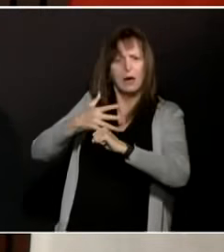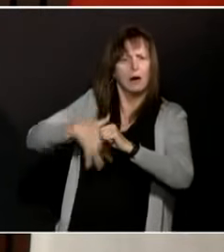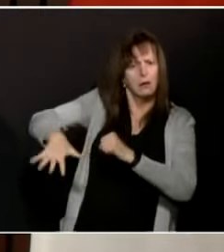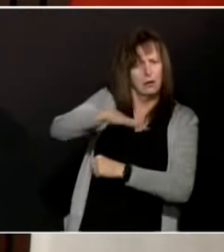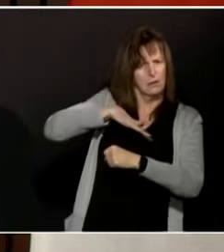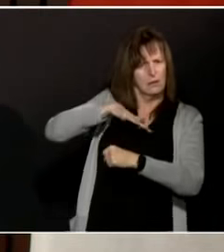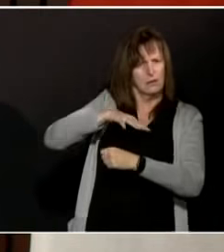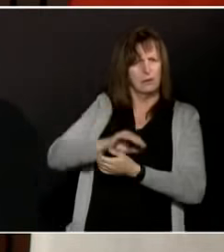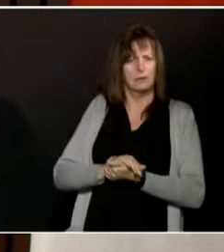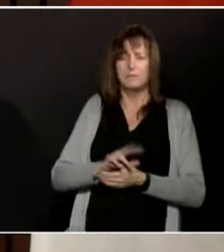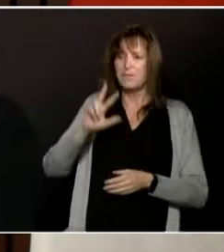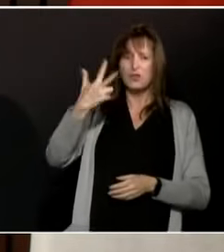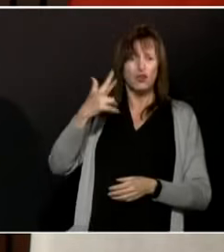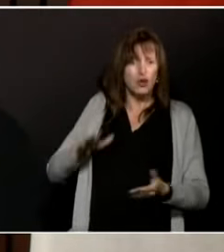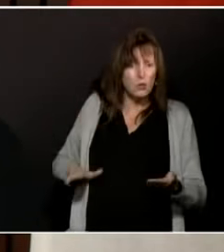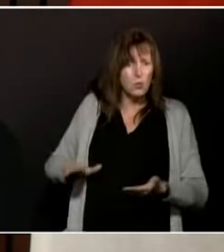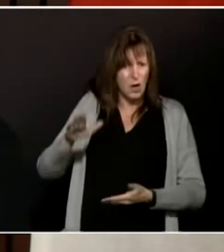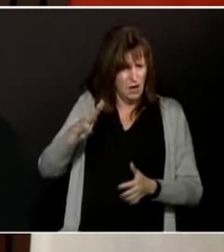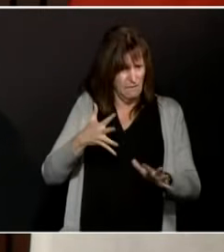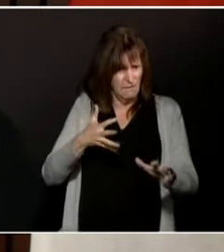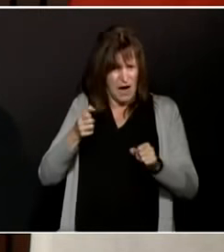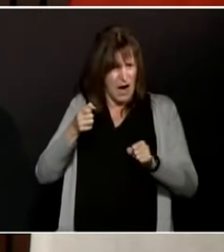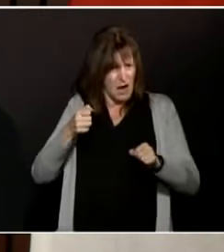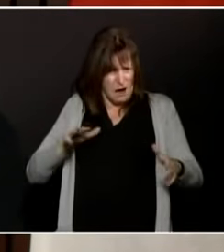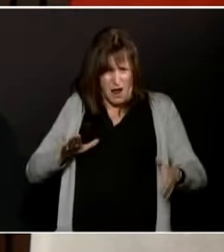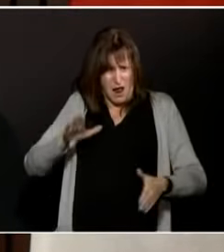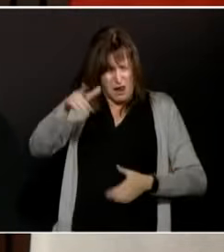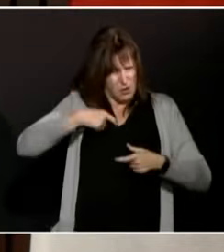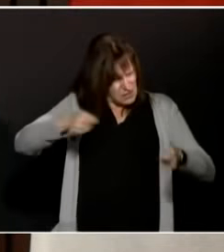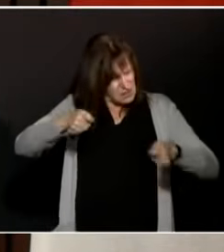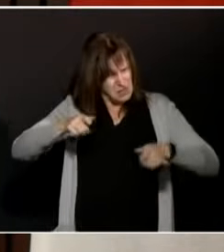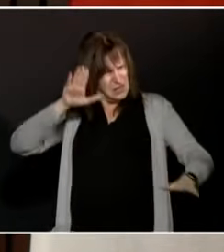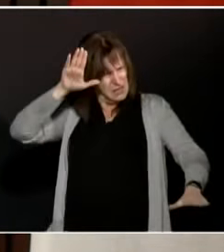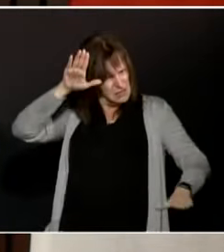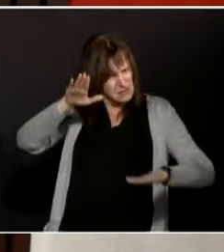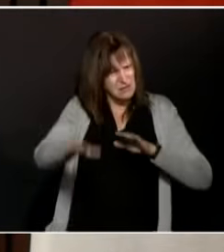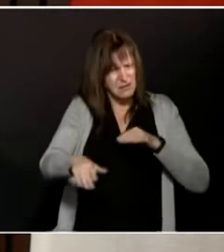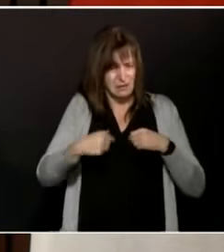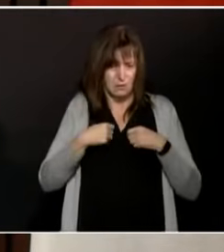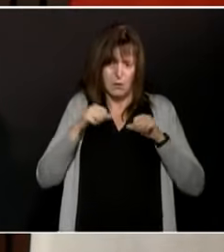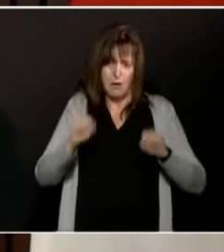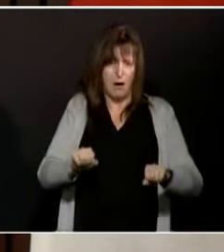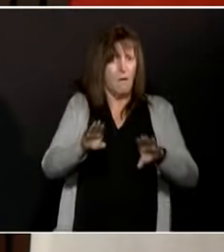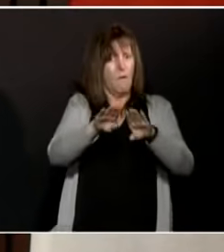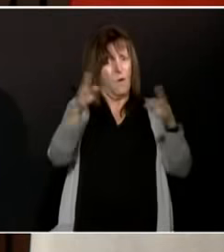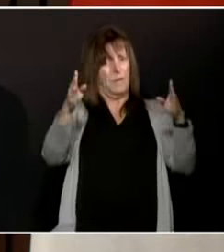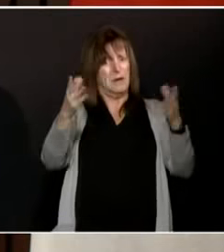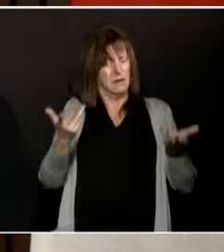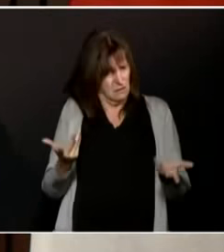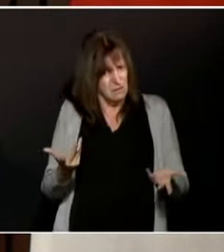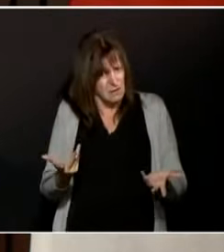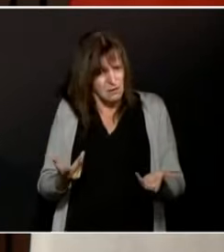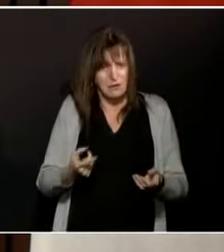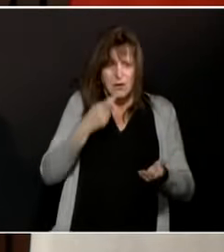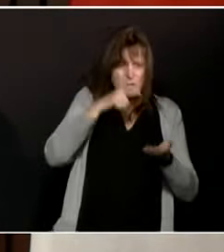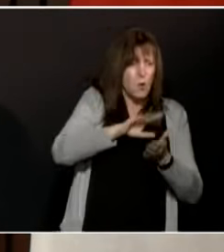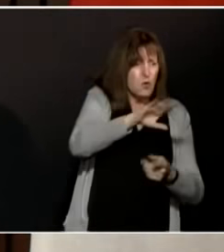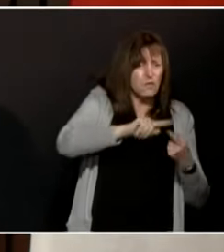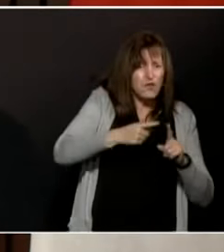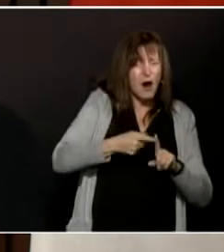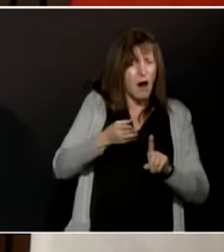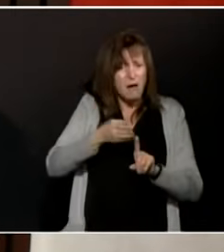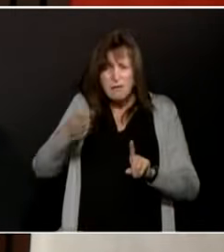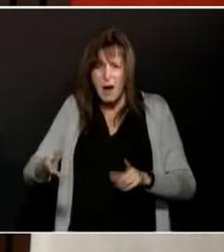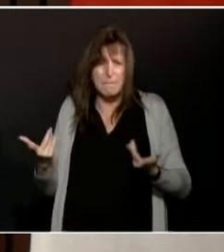the faster we open up. Notice when your friends, your neighbors, your children, or even your parents meet each other